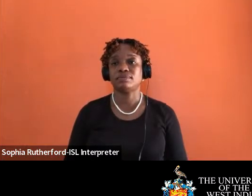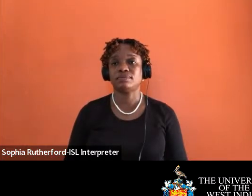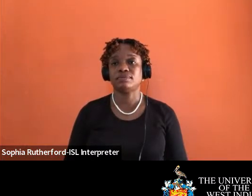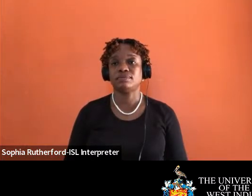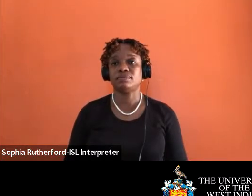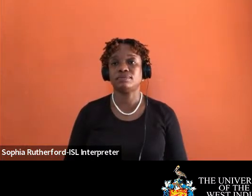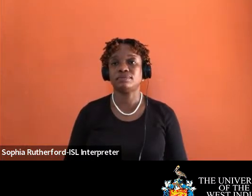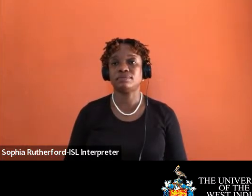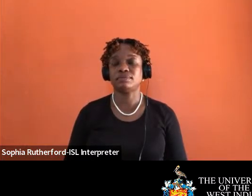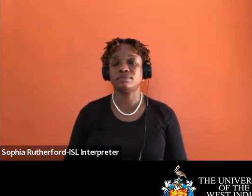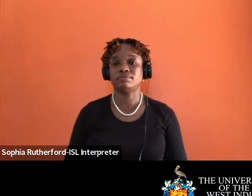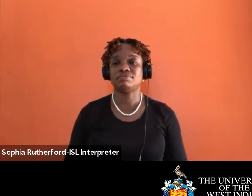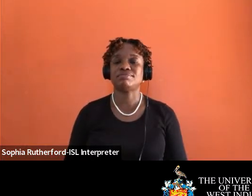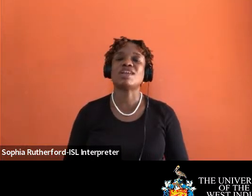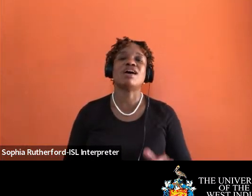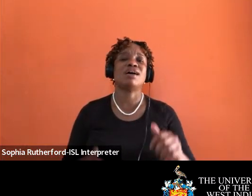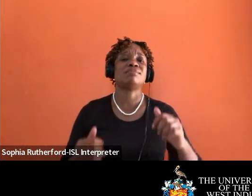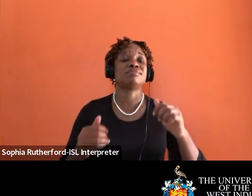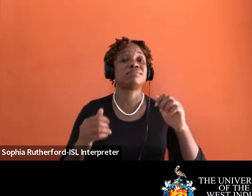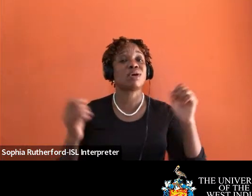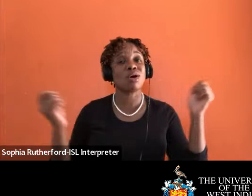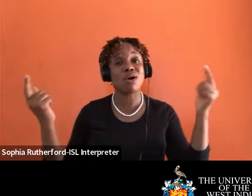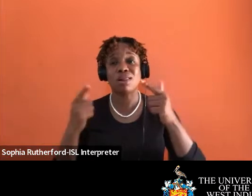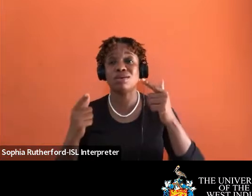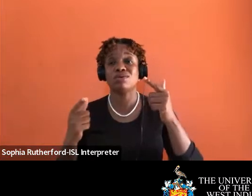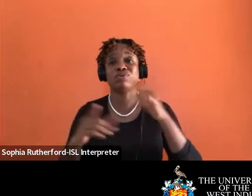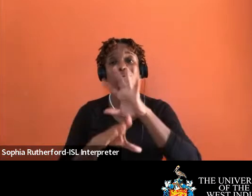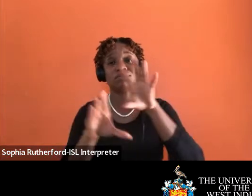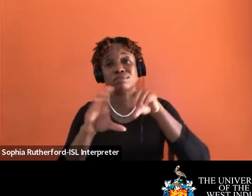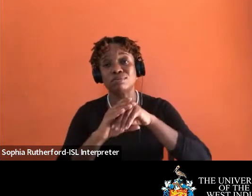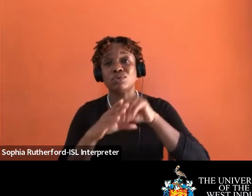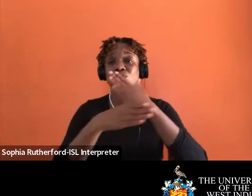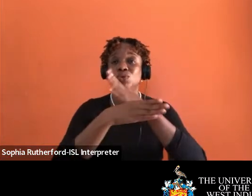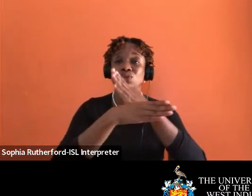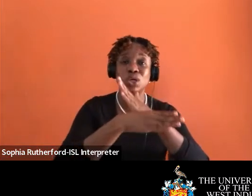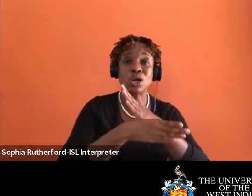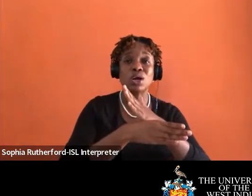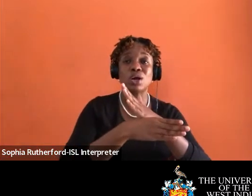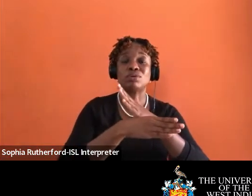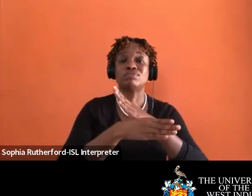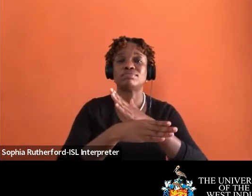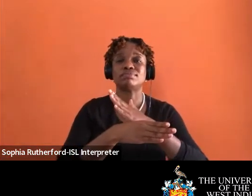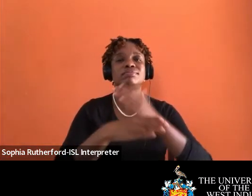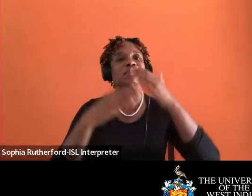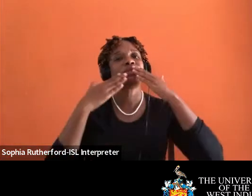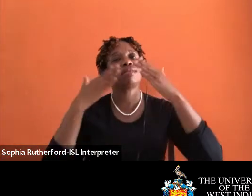I want to thank everybody for sharing. I think that